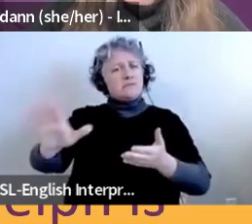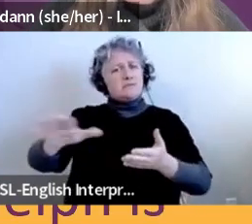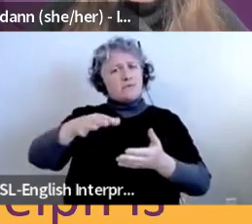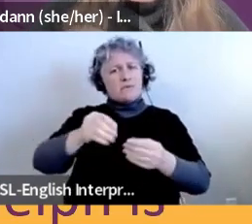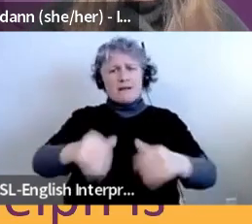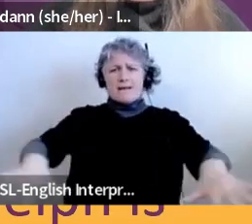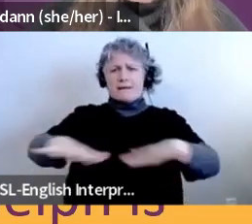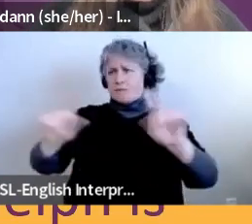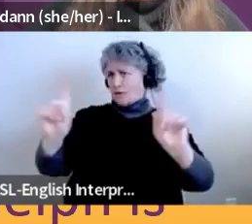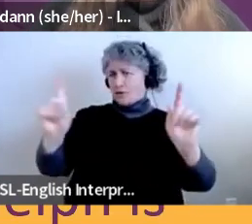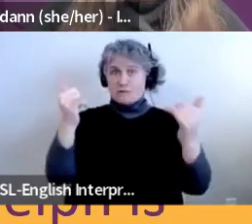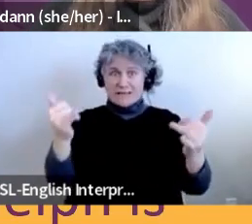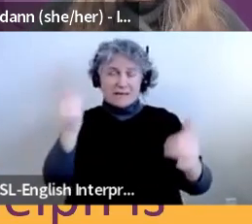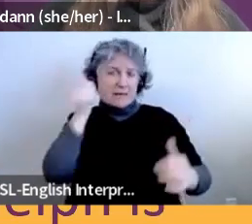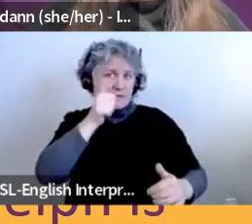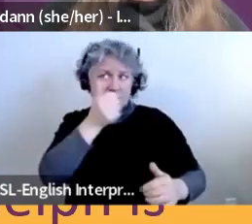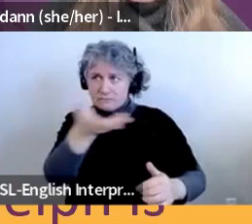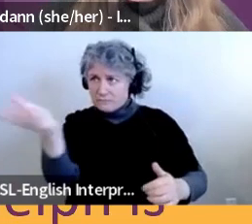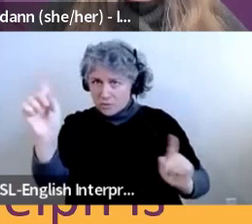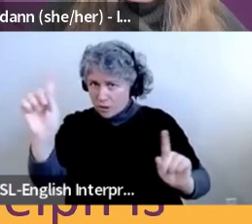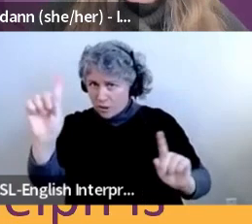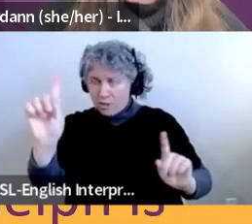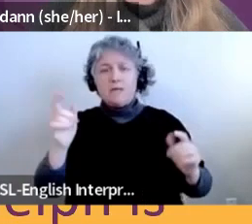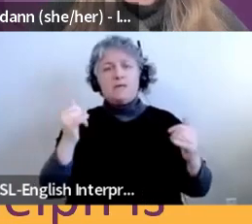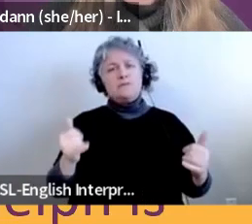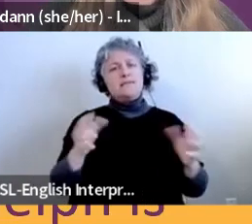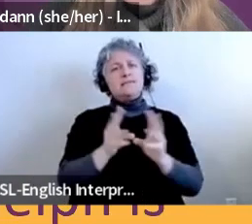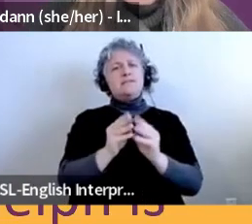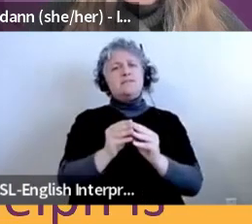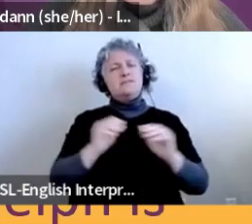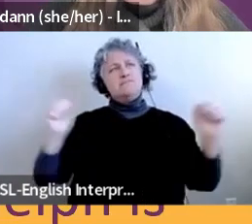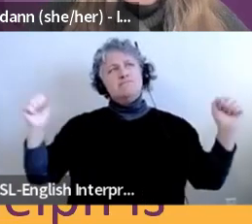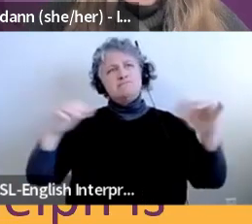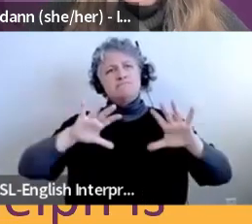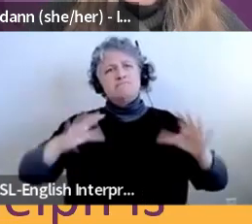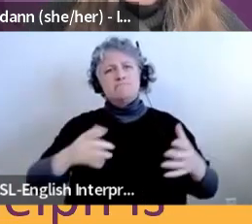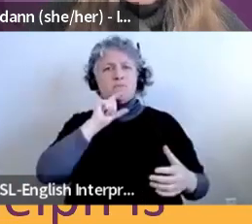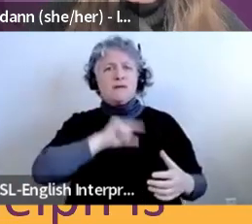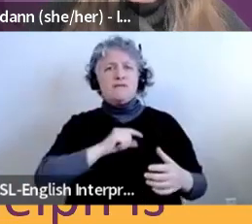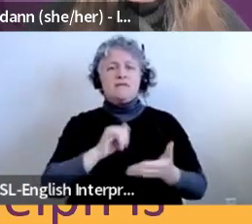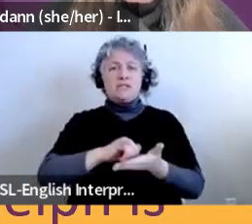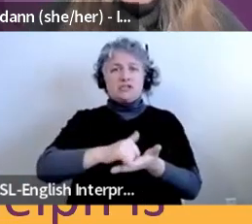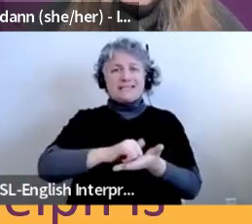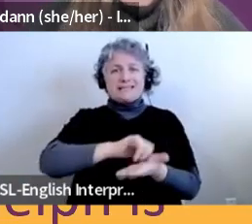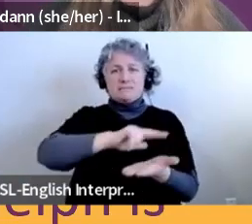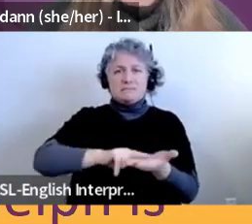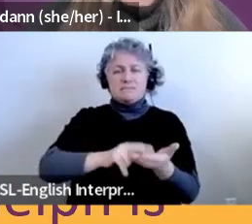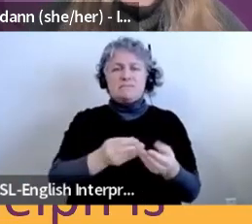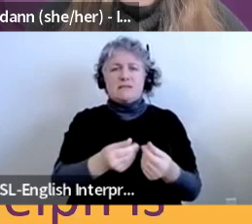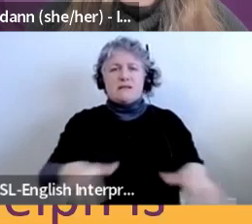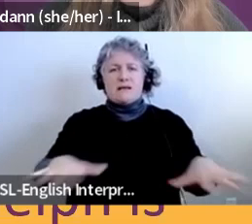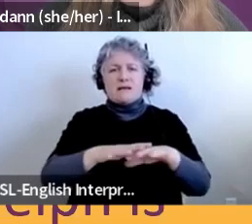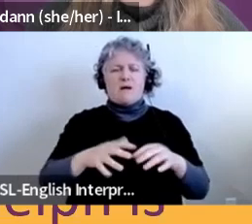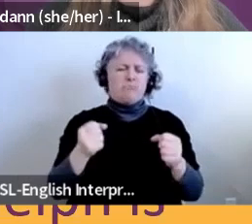occupy today and every day. As we gather for today's session, we are reminded that Guelph is situated on treaty land that is steeped in rich